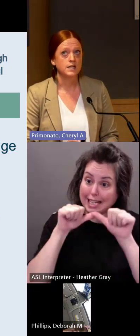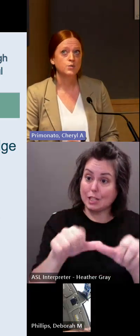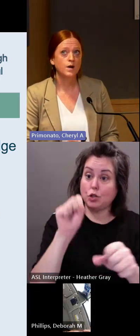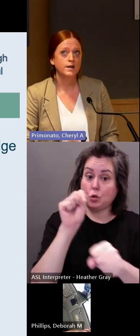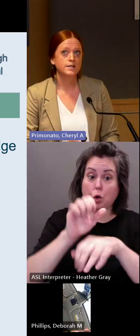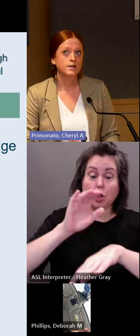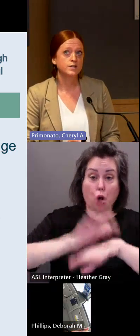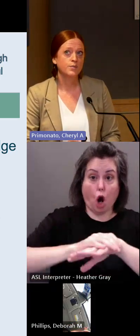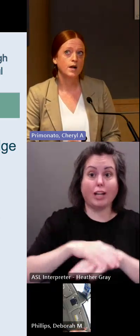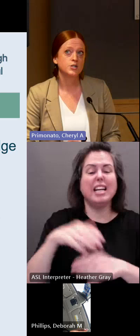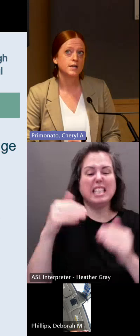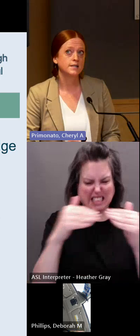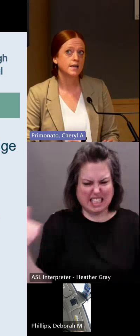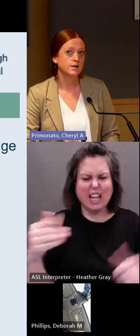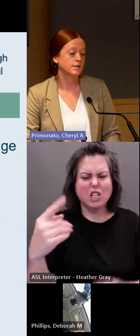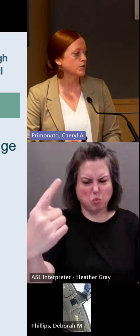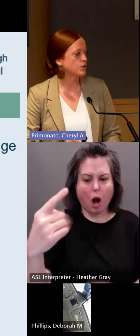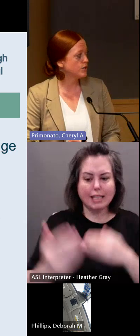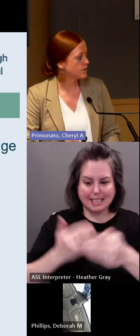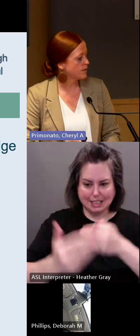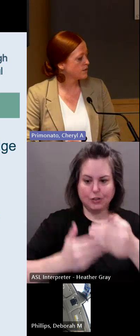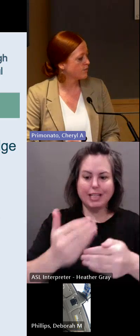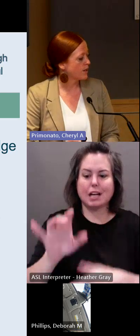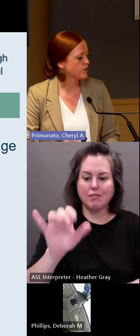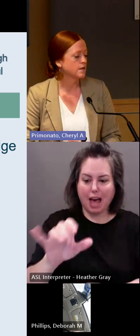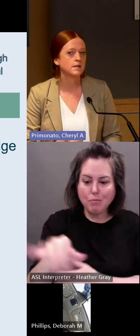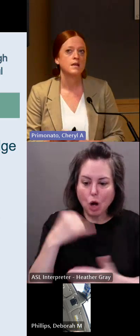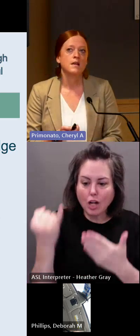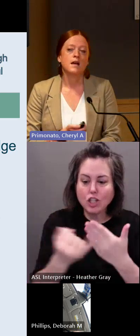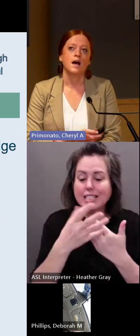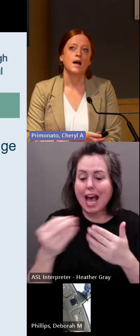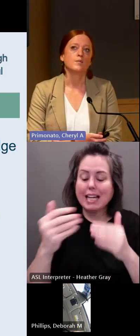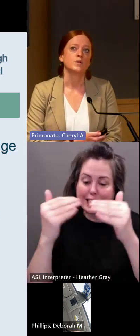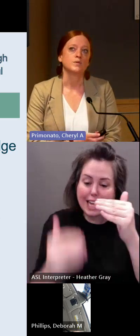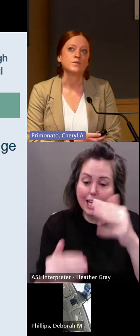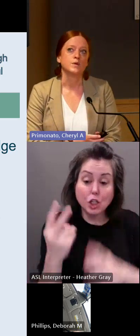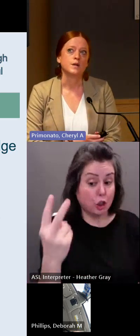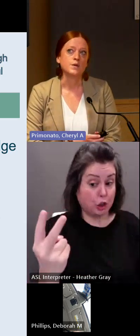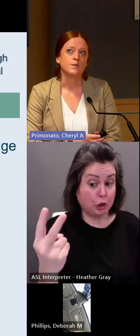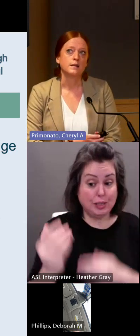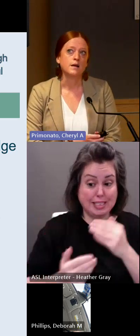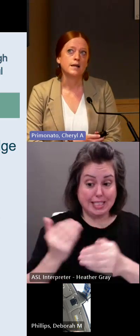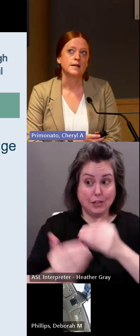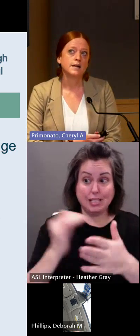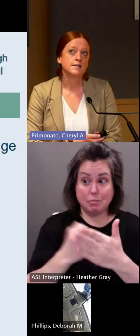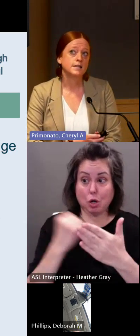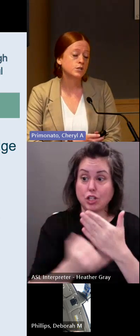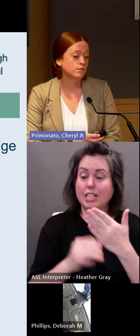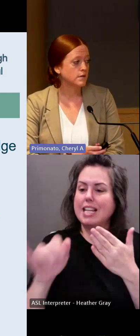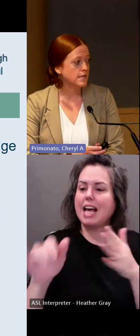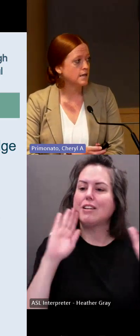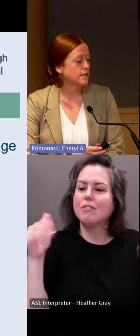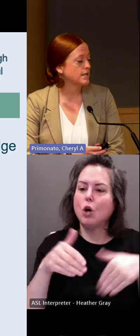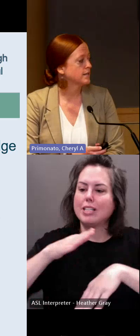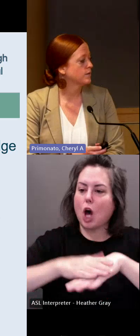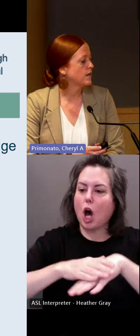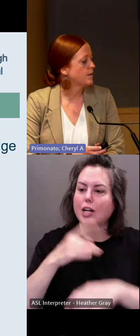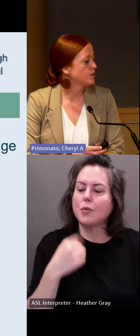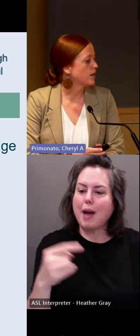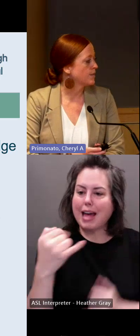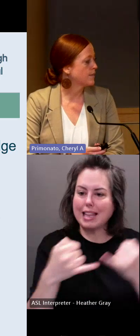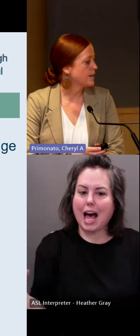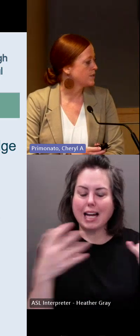with our stage 1 series of projects and our stage 2 series of projects, which were focused on the red line. Stage 3